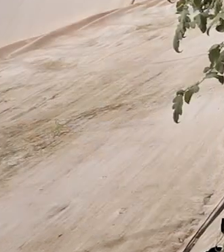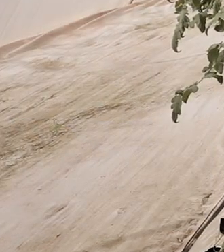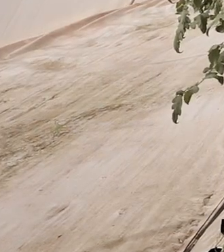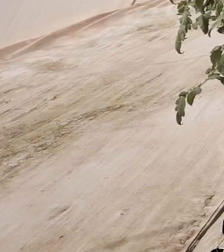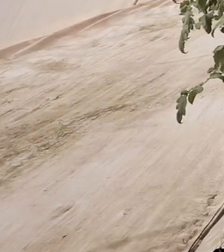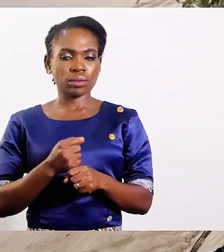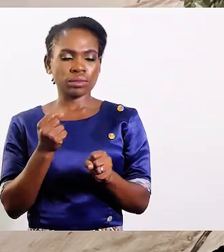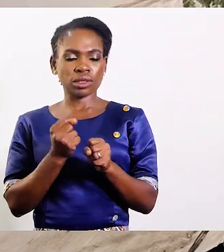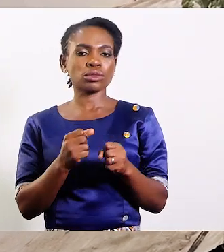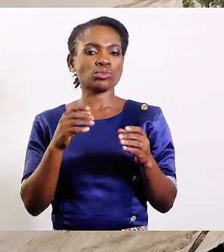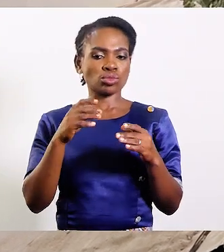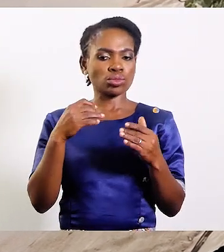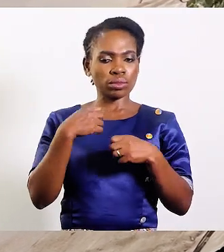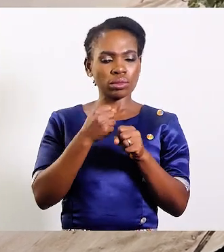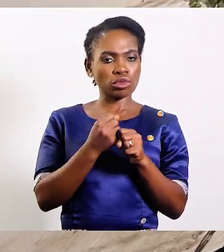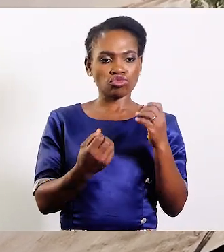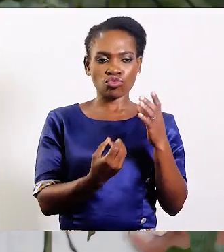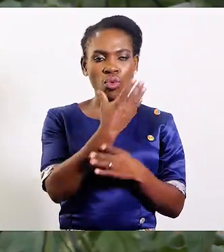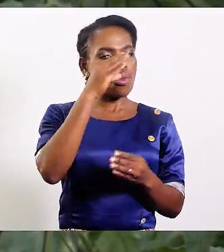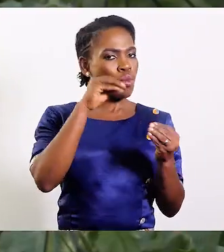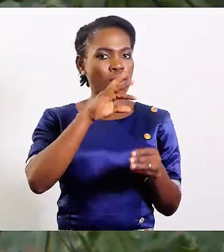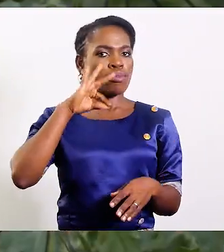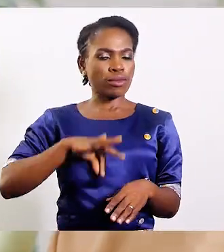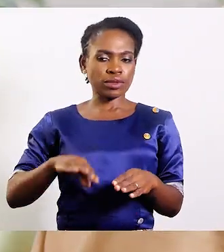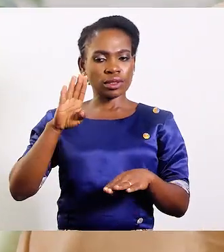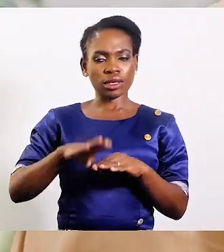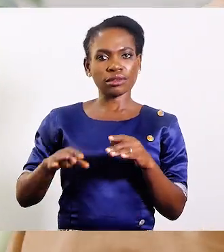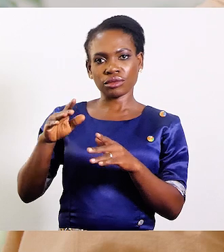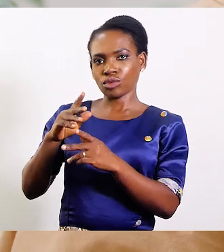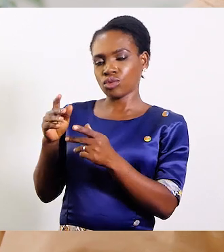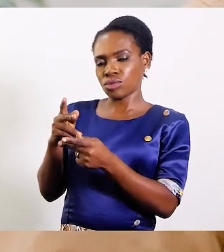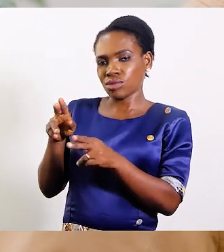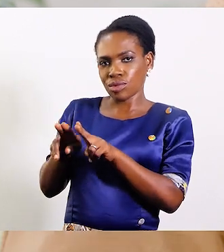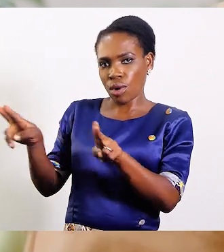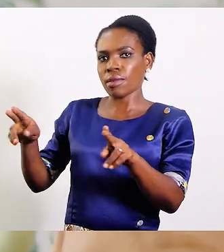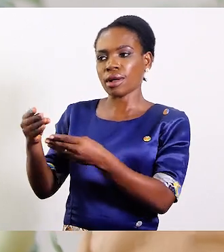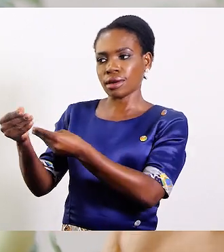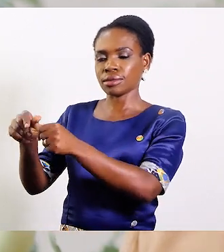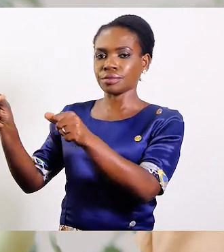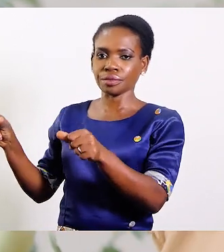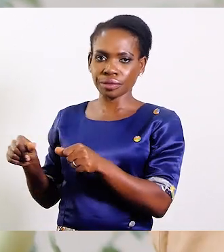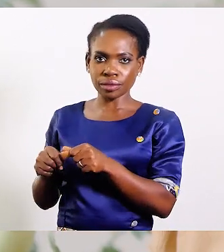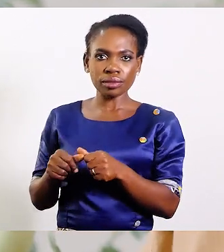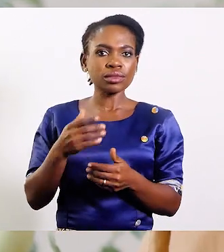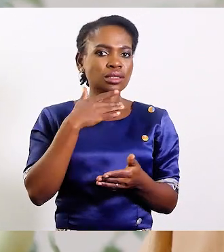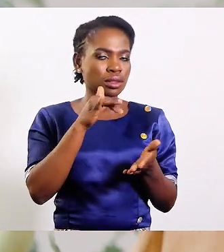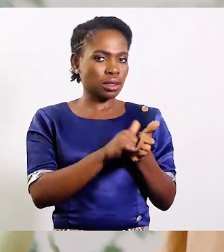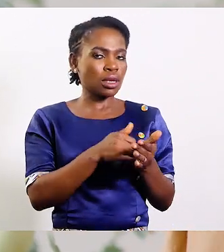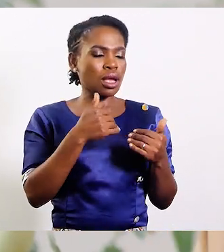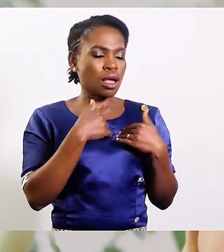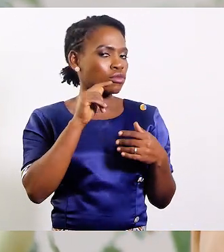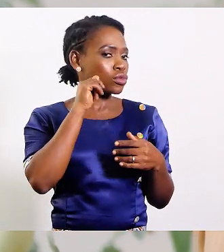technology, the trellising. So you're able to produce more than okay. them. Yeah. I see. And interestingly, tomatoes from this greenhouse can stay